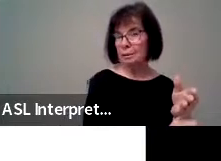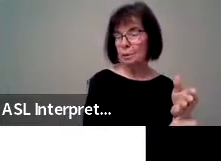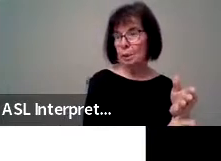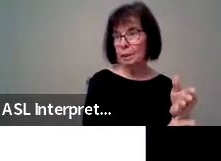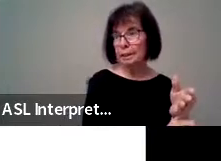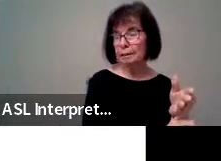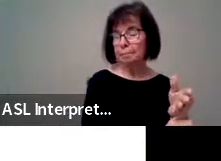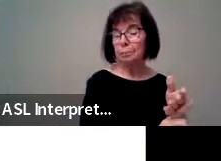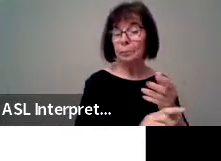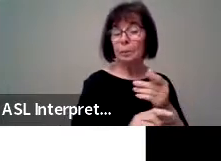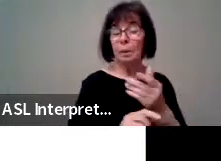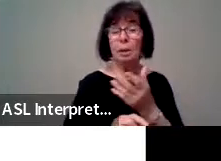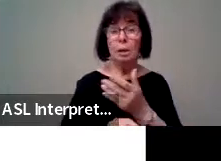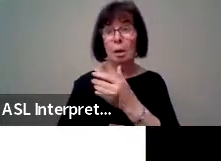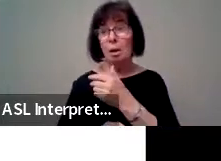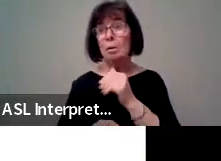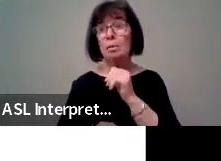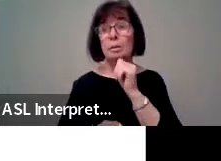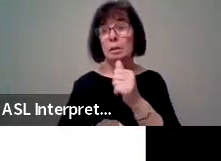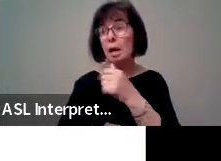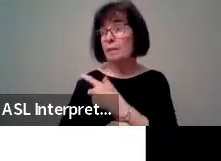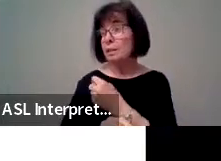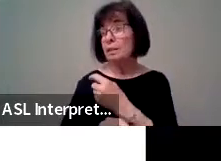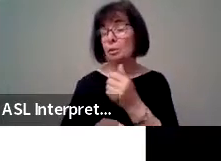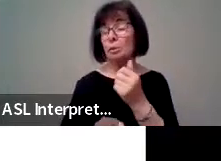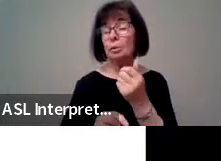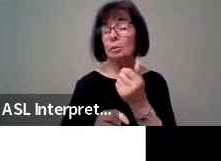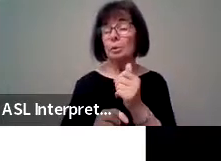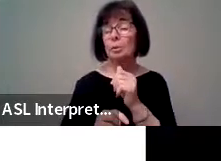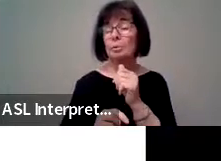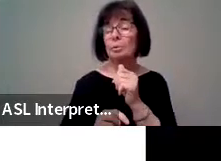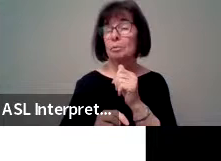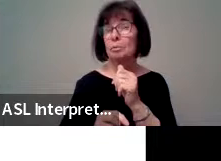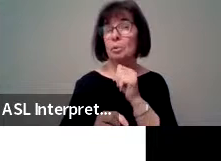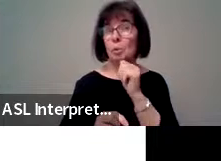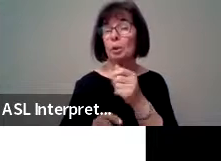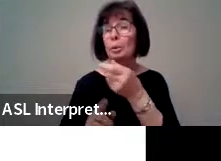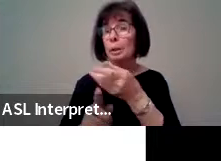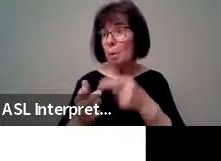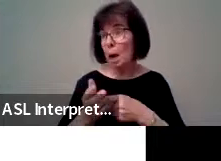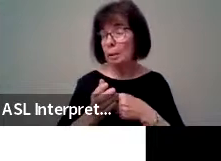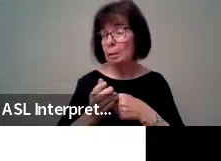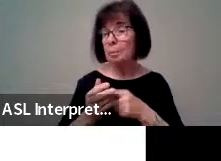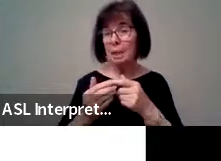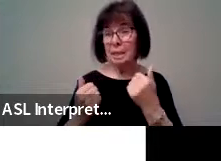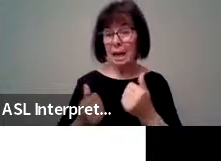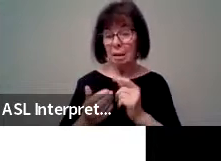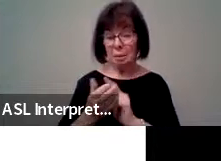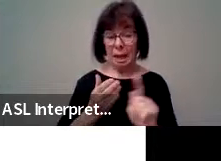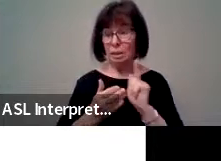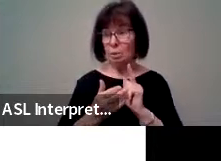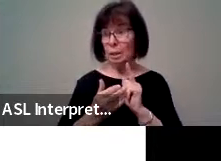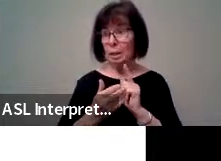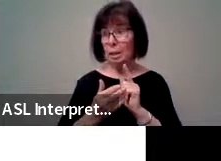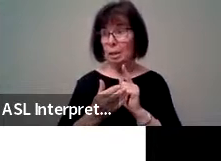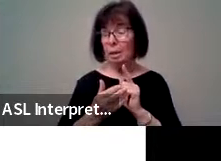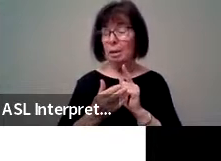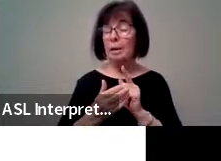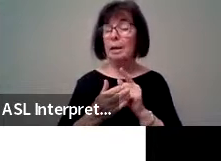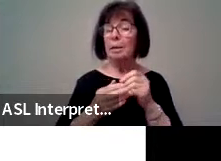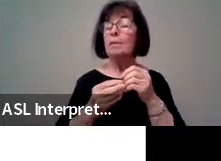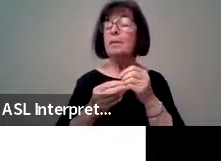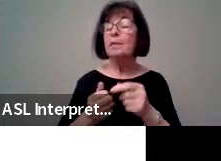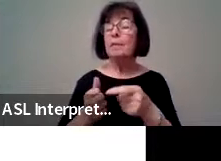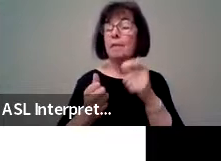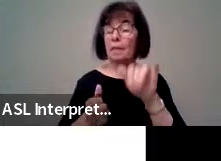but unvaccinated people were. CDPH dropped that recommendation last week. Their justification was because